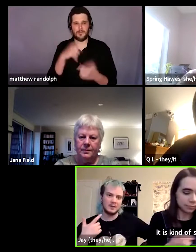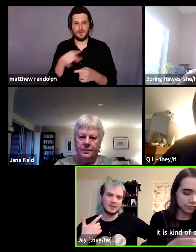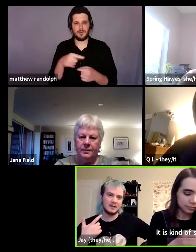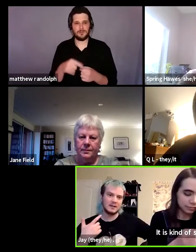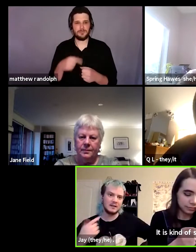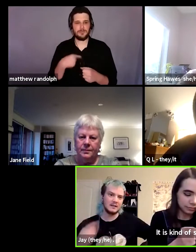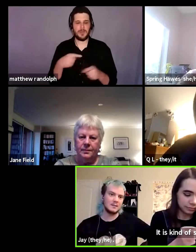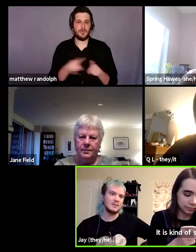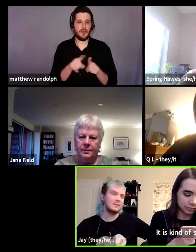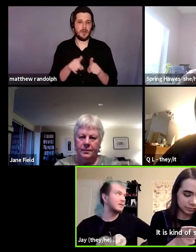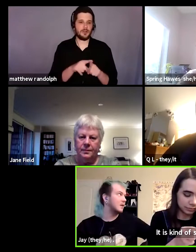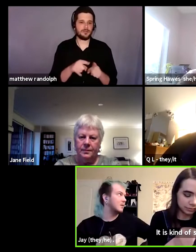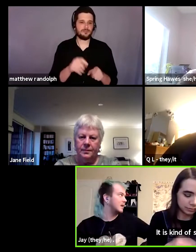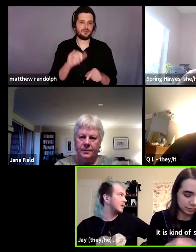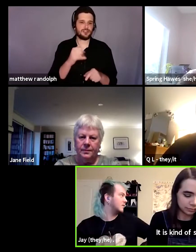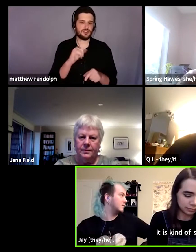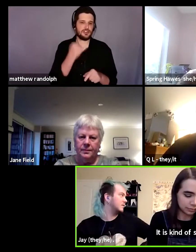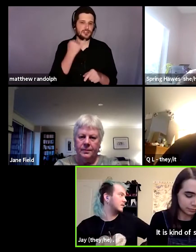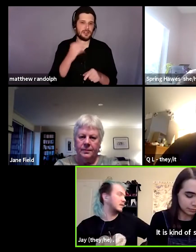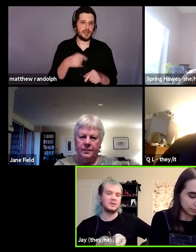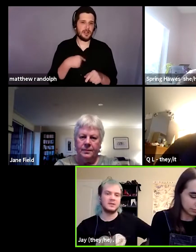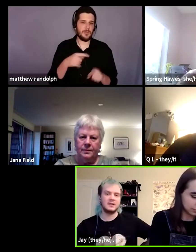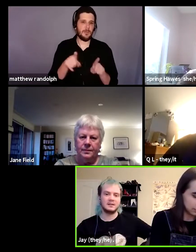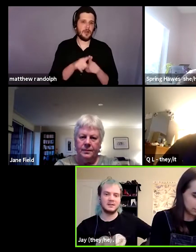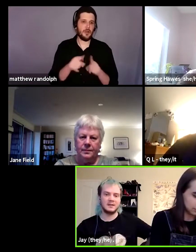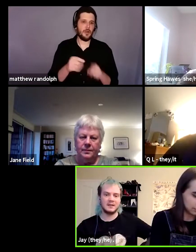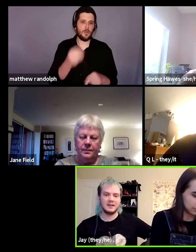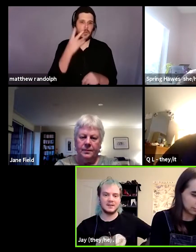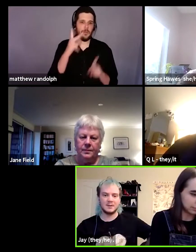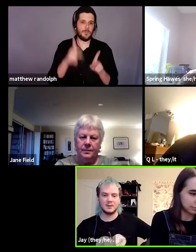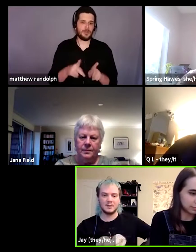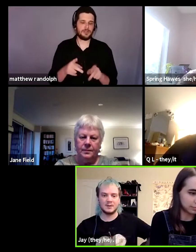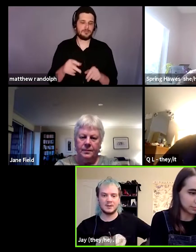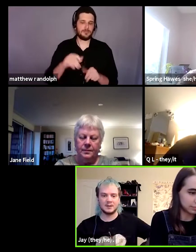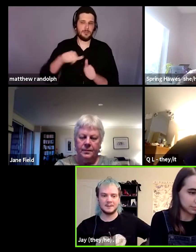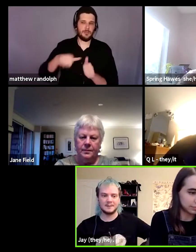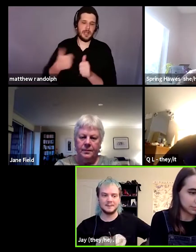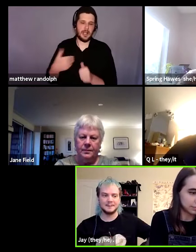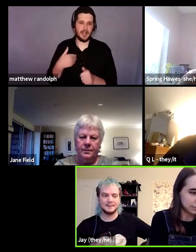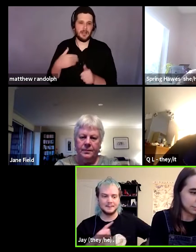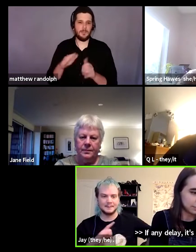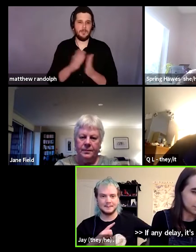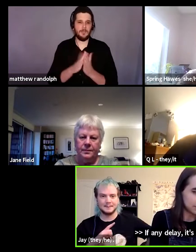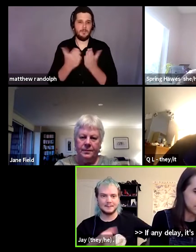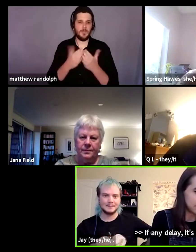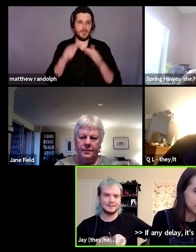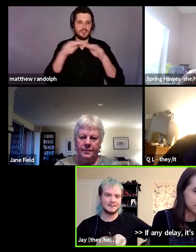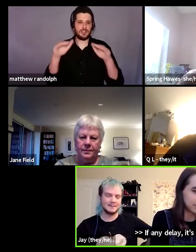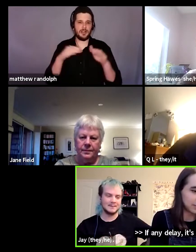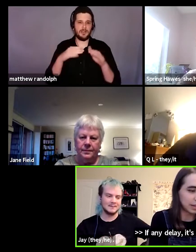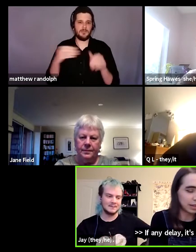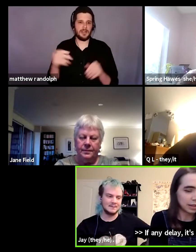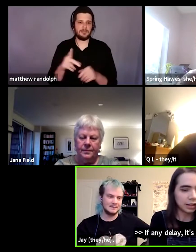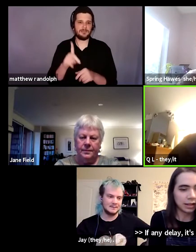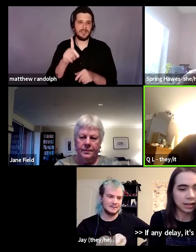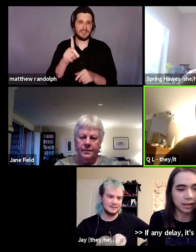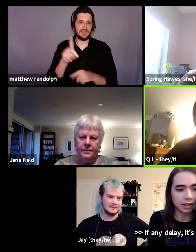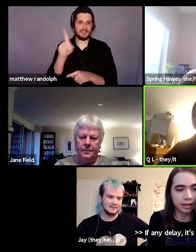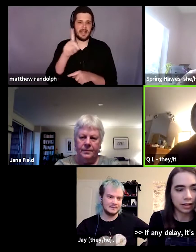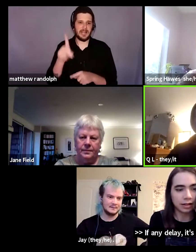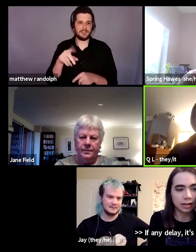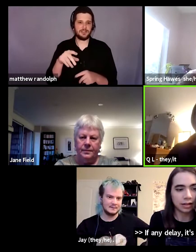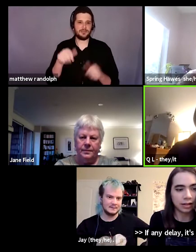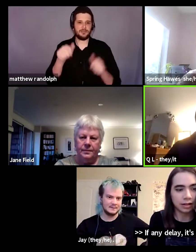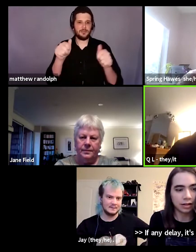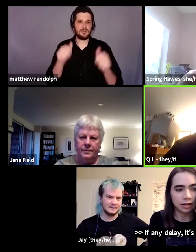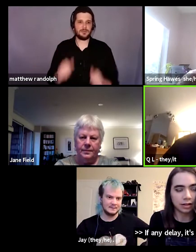white person. Our background, we've got like a bookshelf and a dinosaur poster. Awesome.